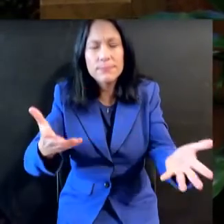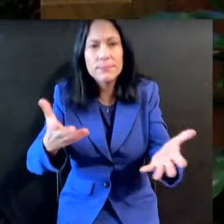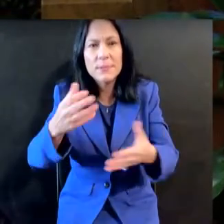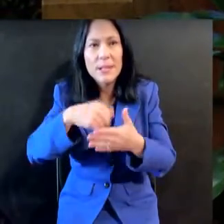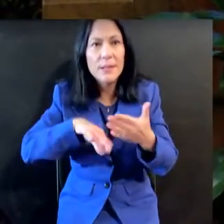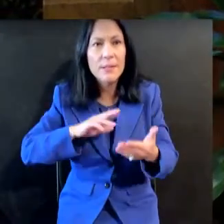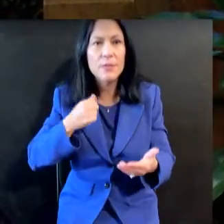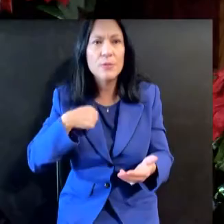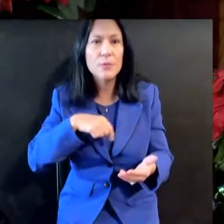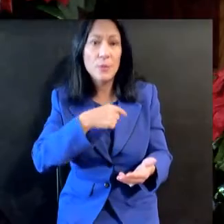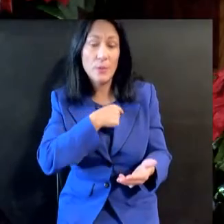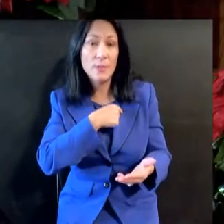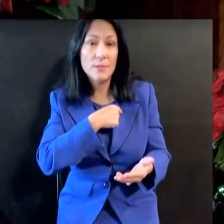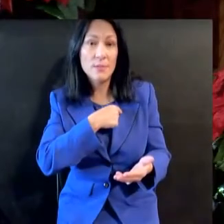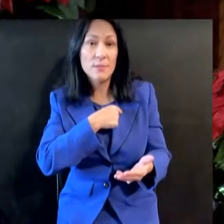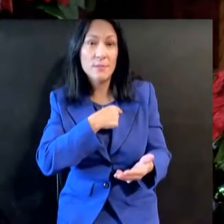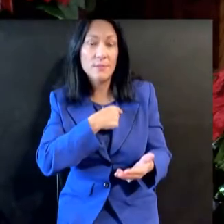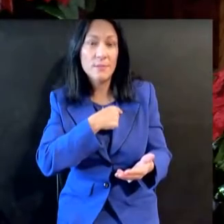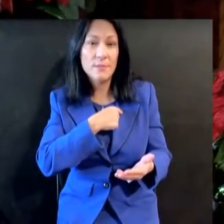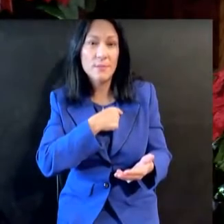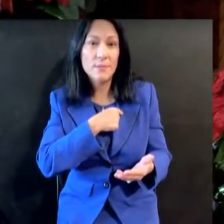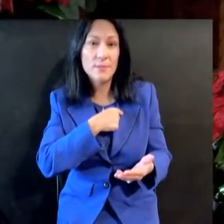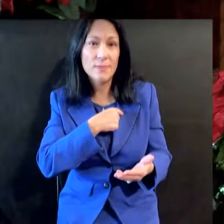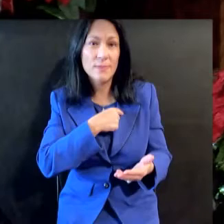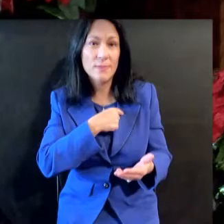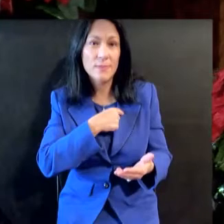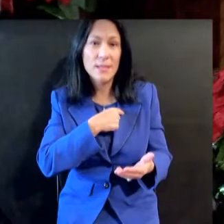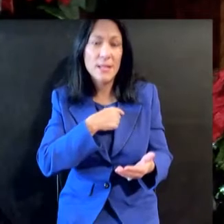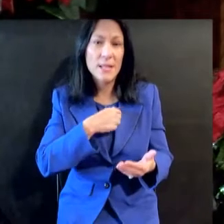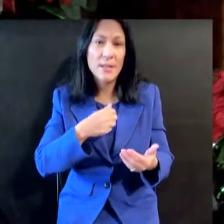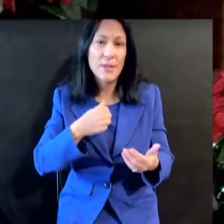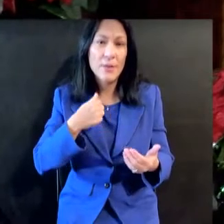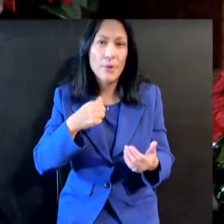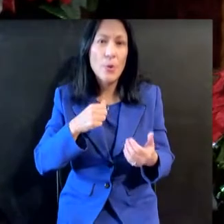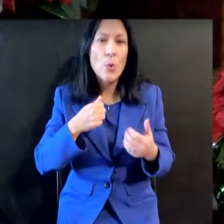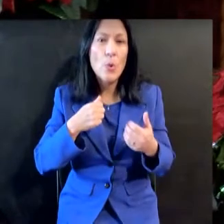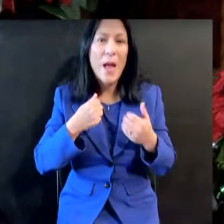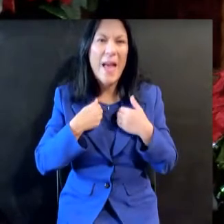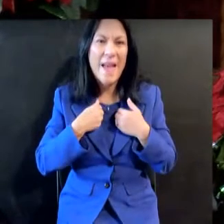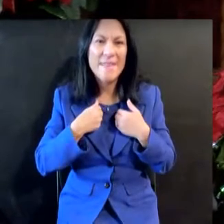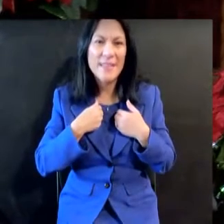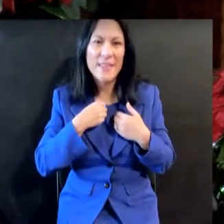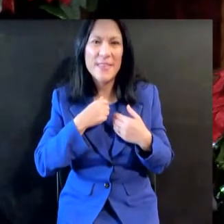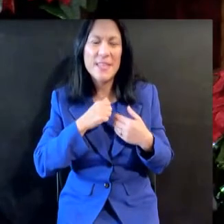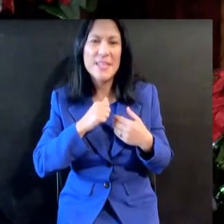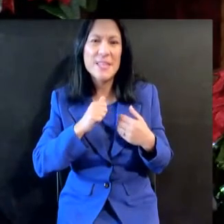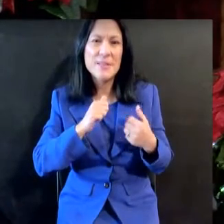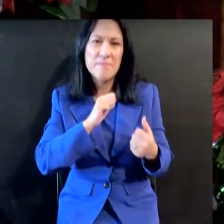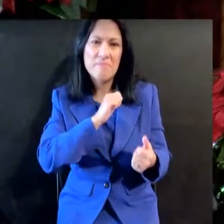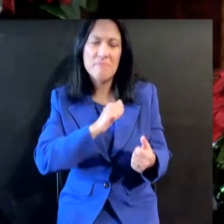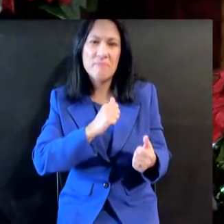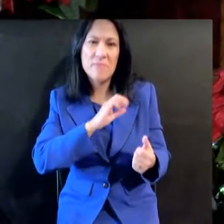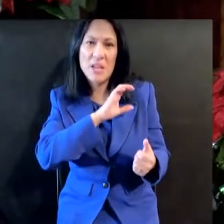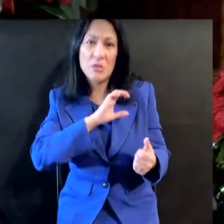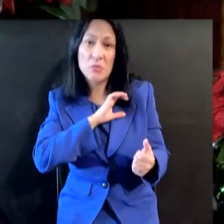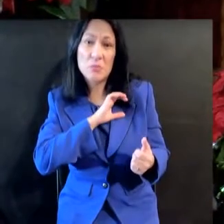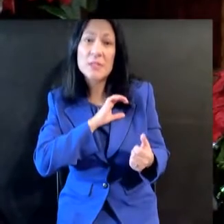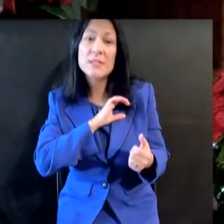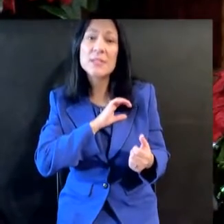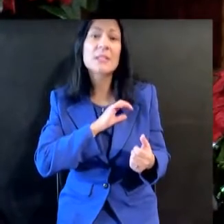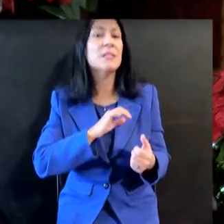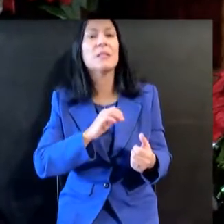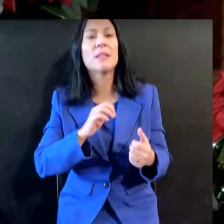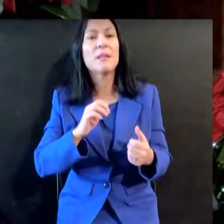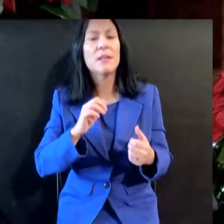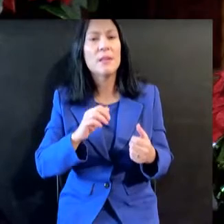and I. Remember what form means, having the characteristics, the traits, the essence. It really is the thing it